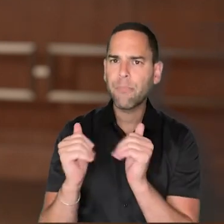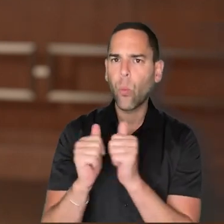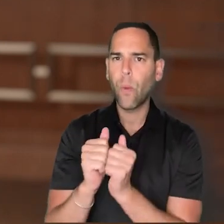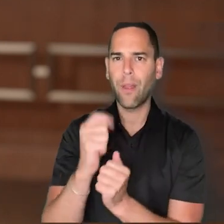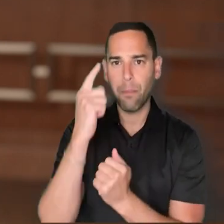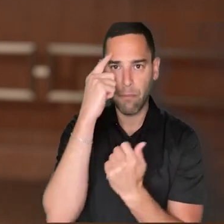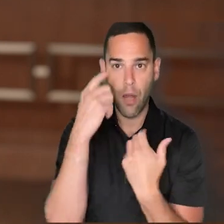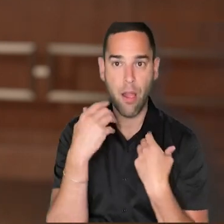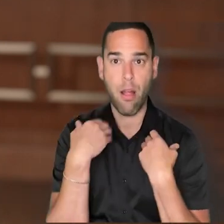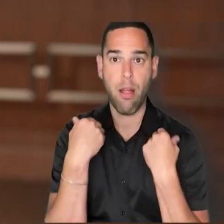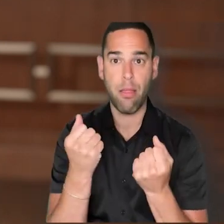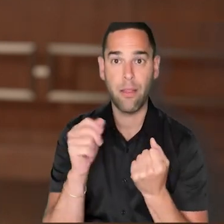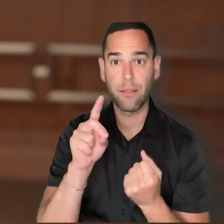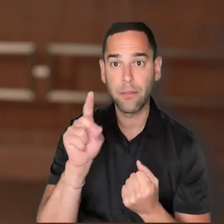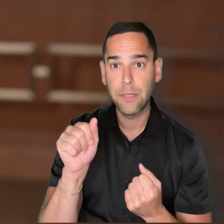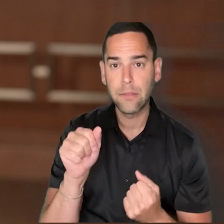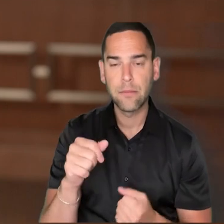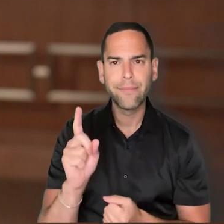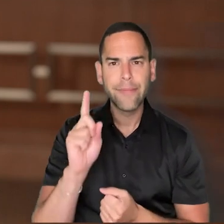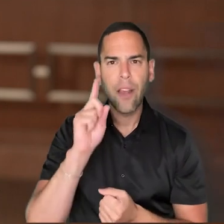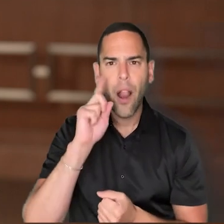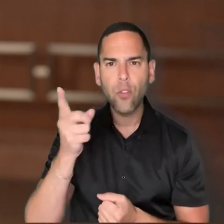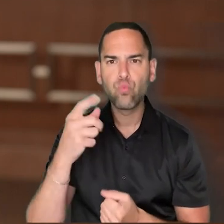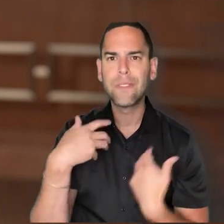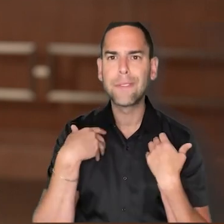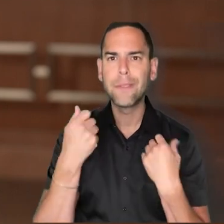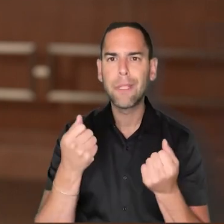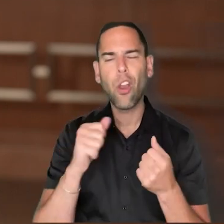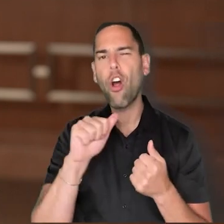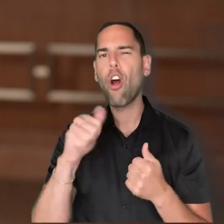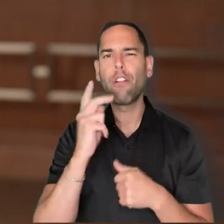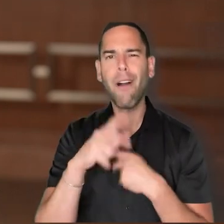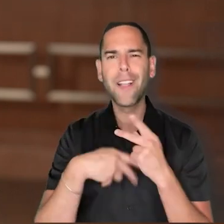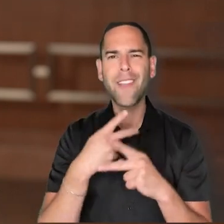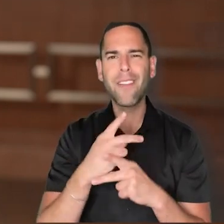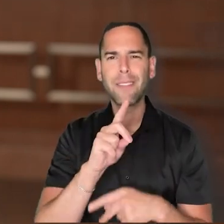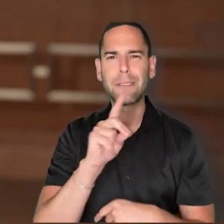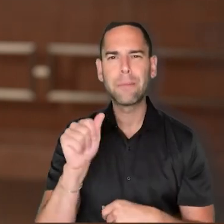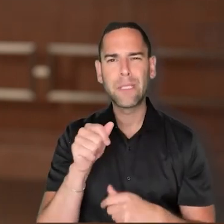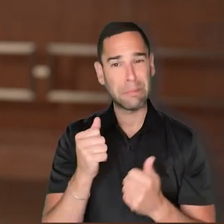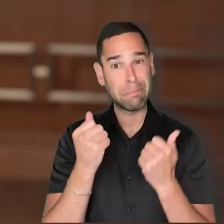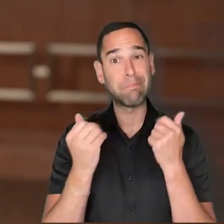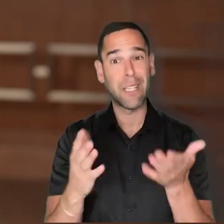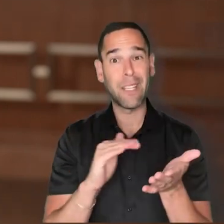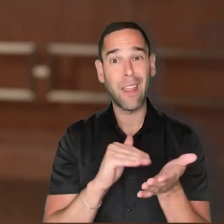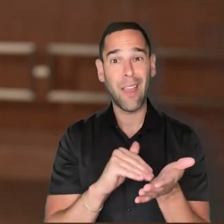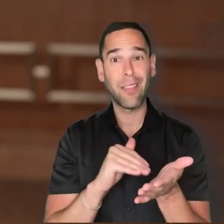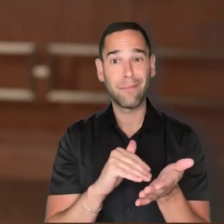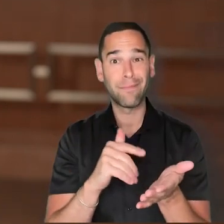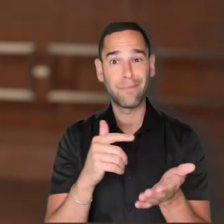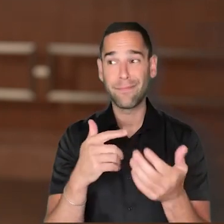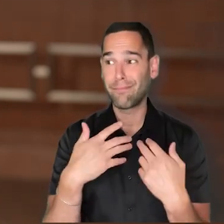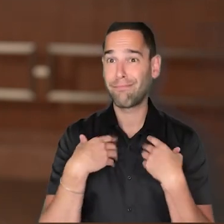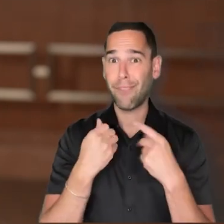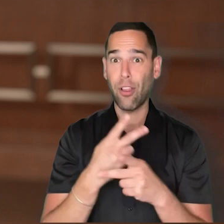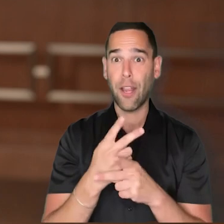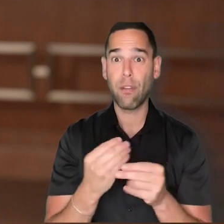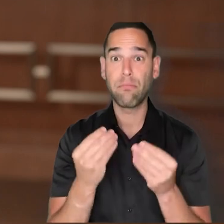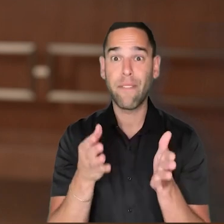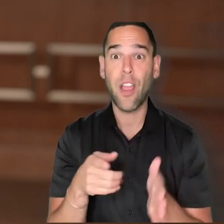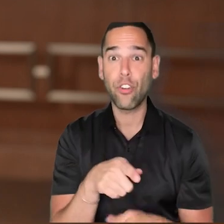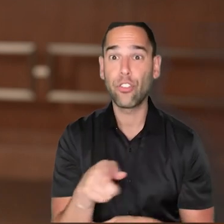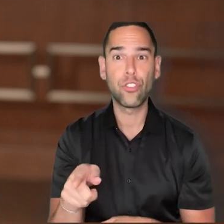who have mental health disability, intellectual disabilities, other forms of disabilities, so many people, healthcare providers, have not